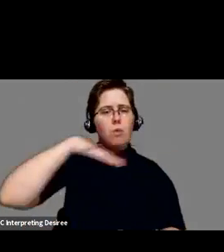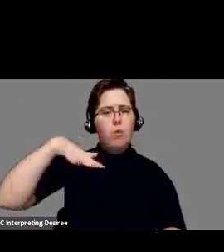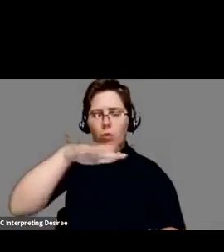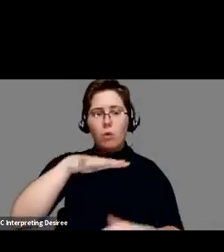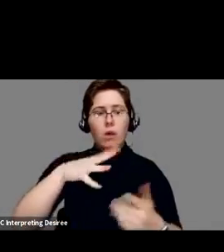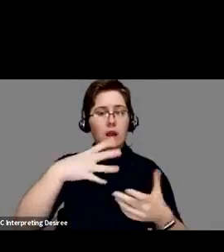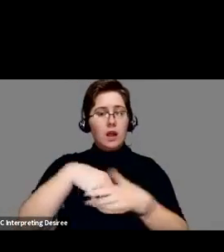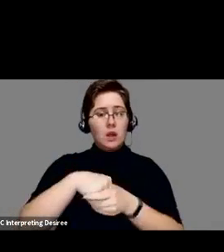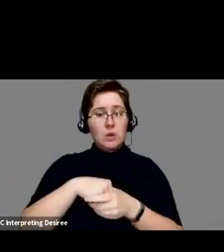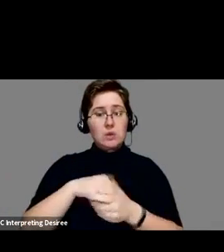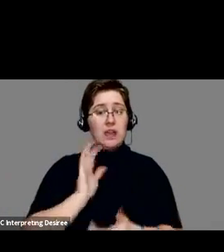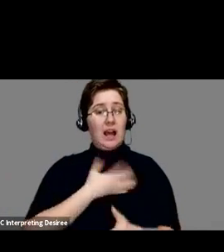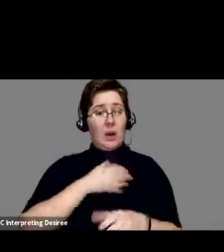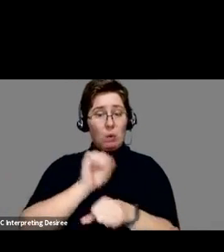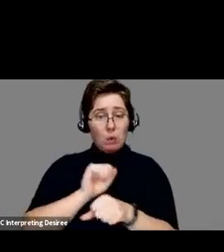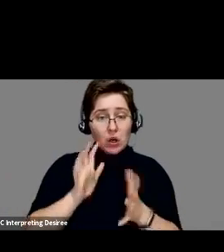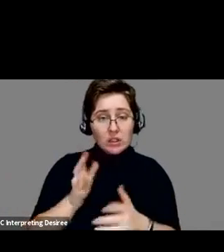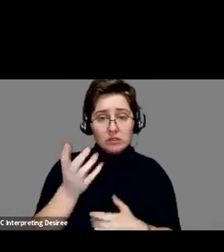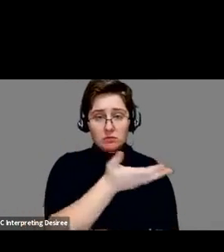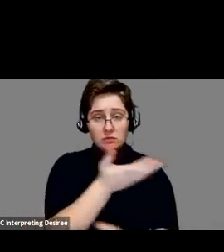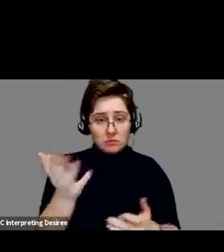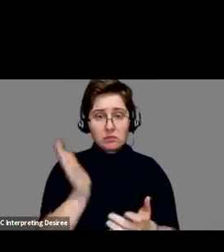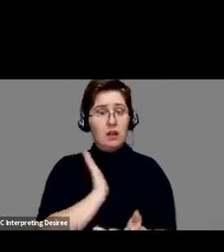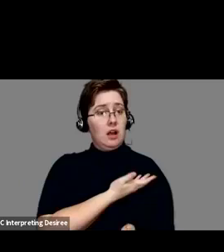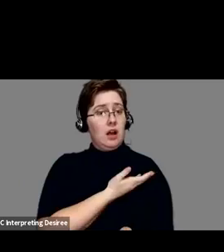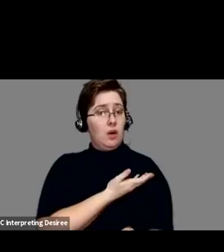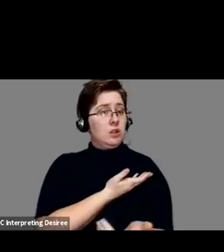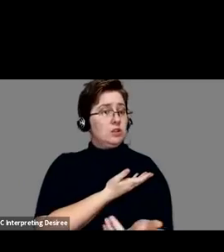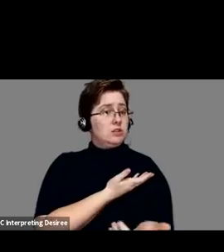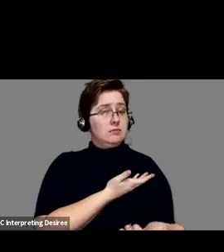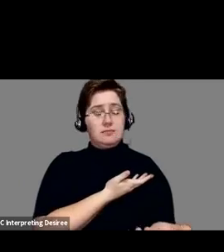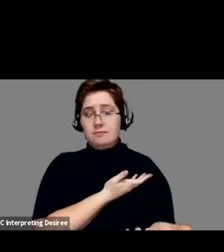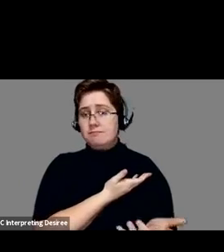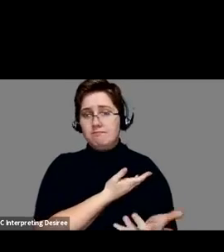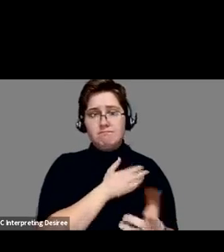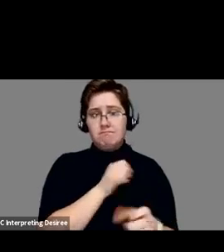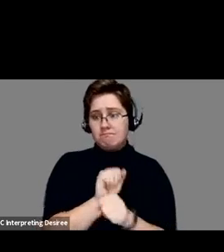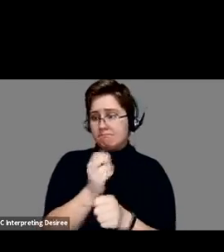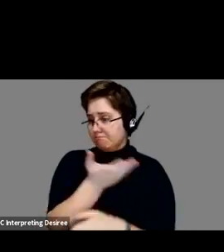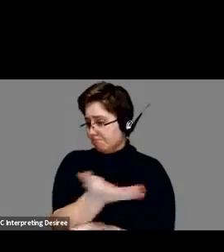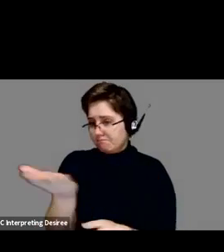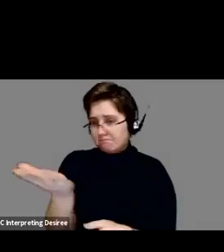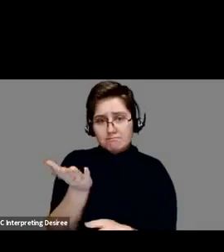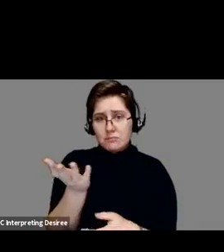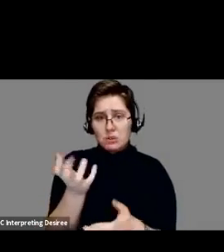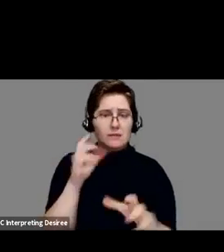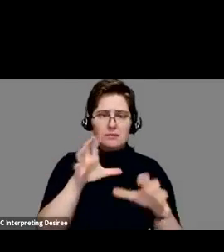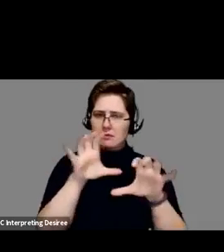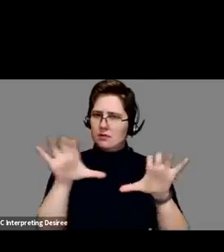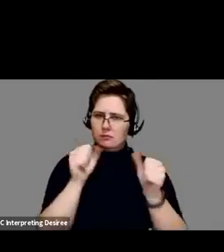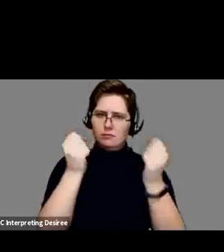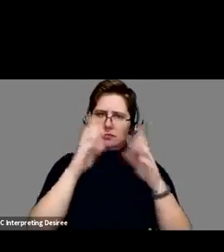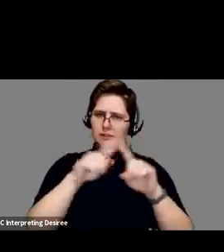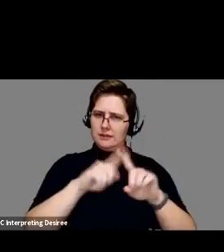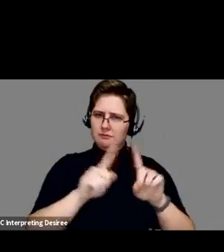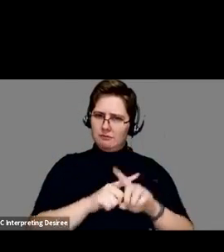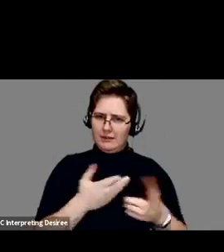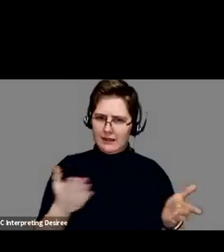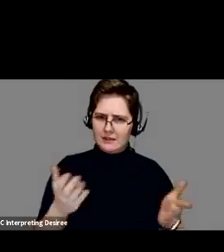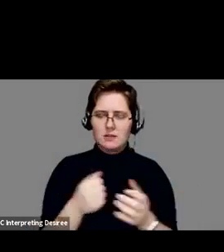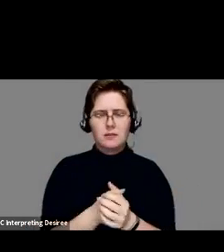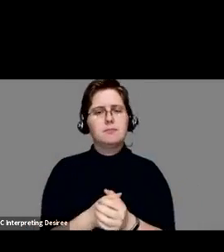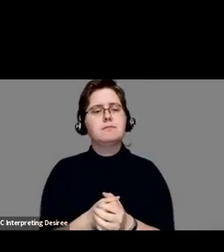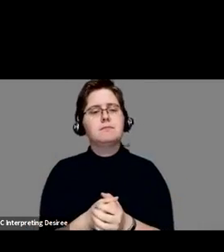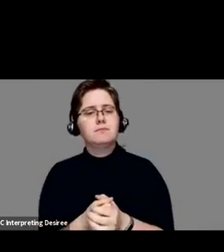our own employees and our own workforce. So we've done a number of different things. We've